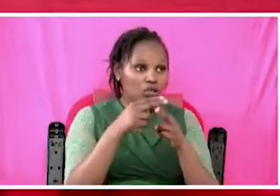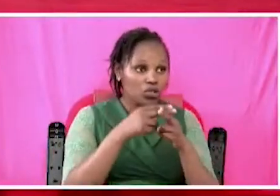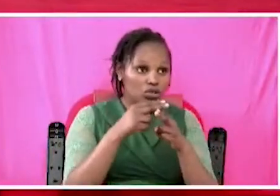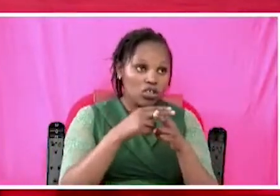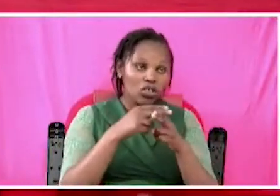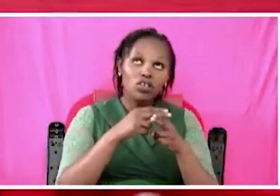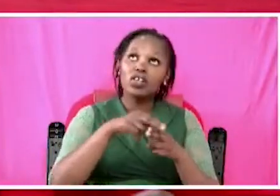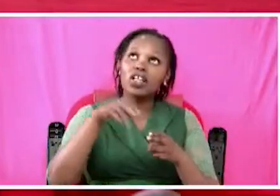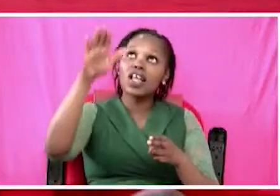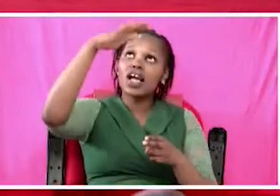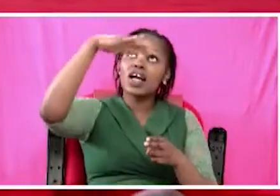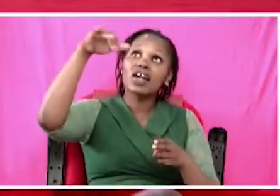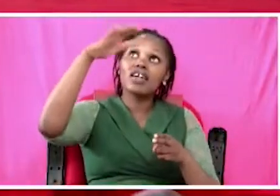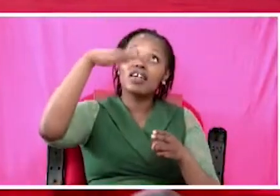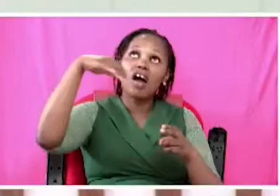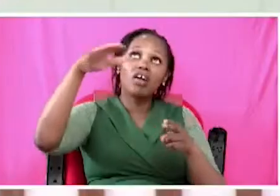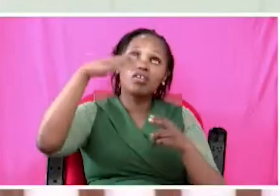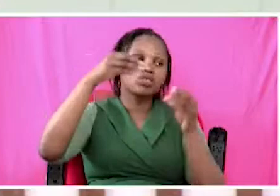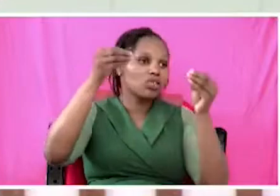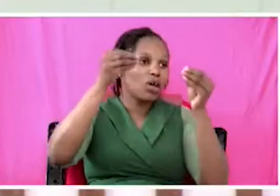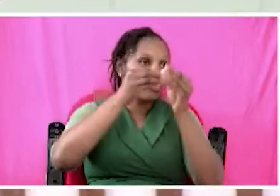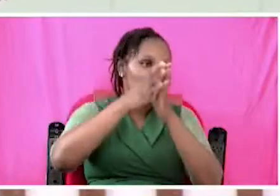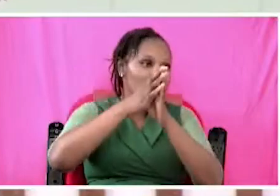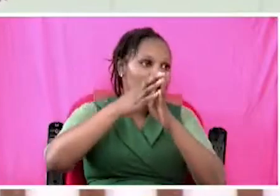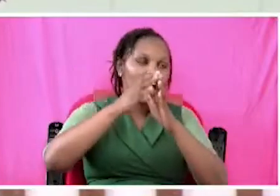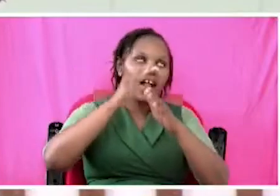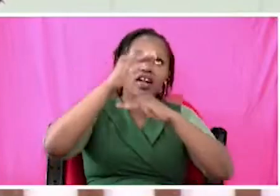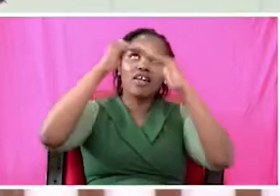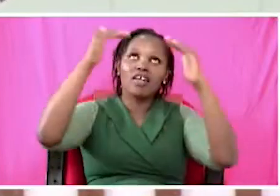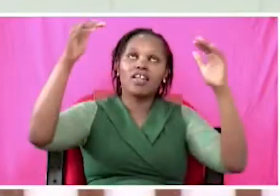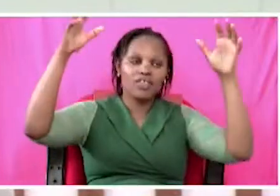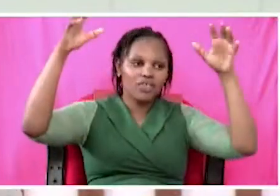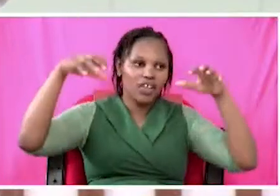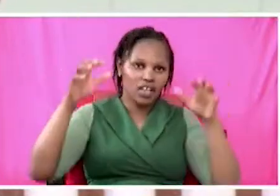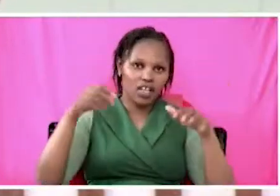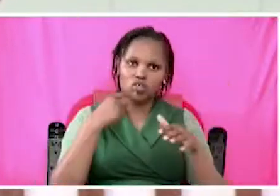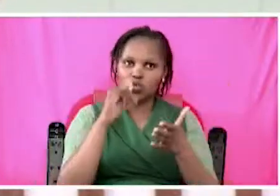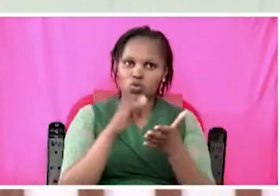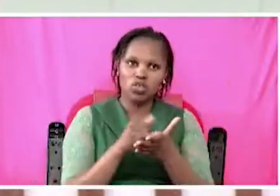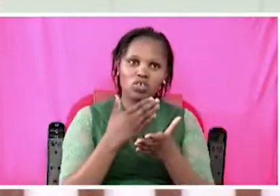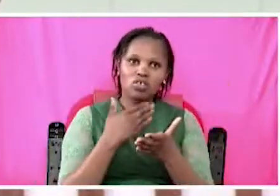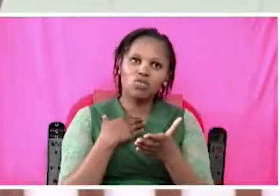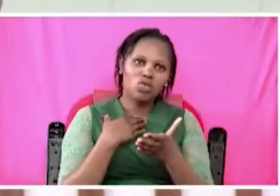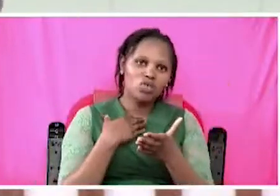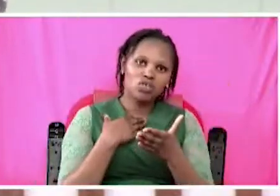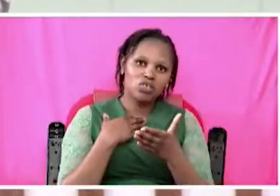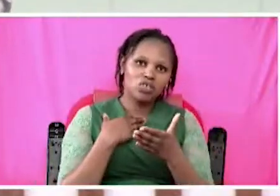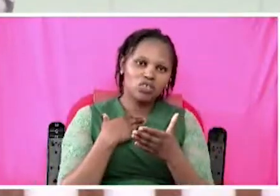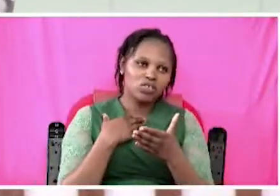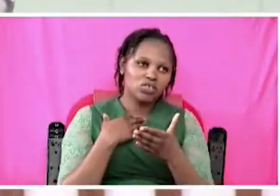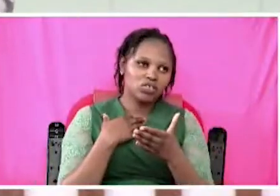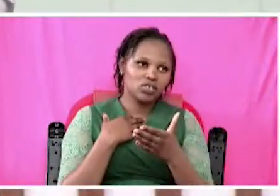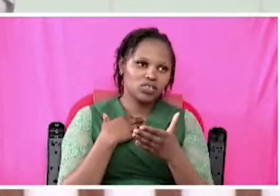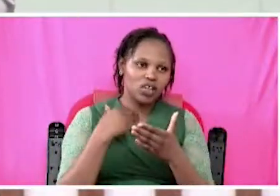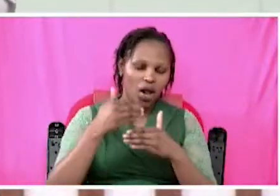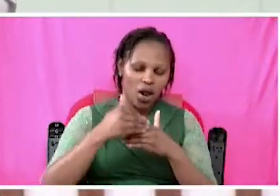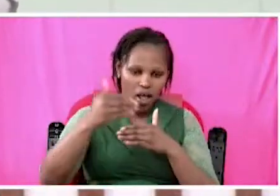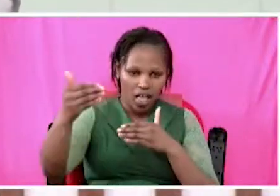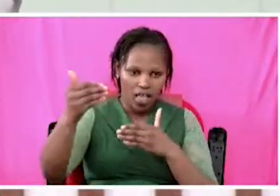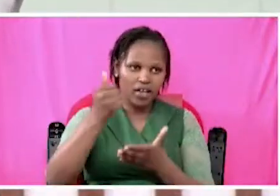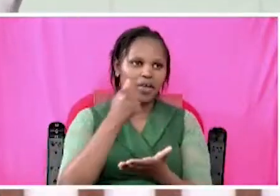there was heavy rain. And Elijah had been taken by the Spirit so that he was even ahead in Jezreel. Amen.